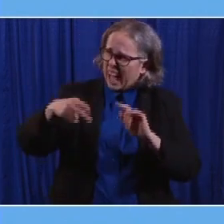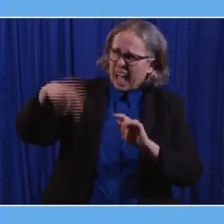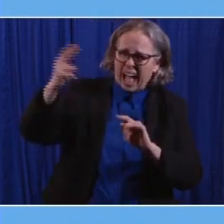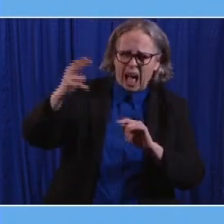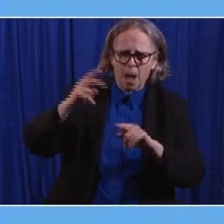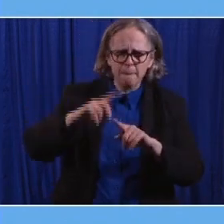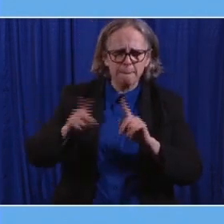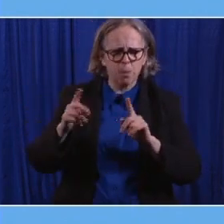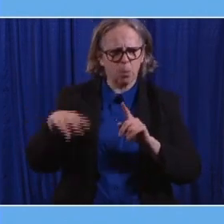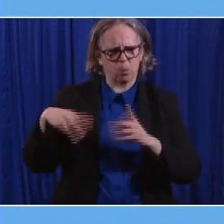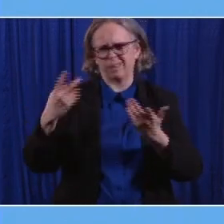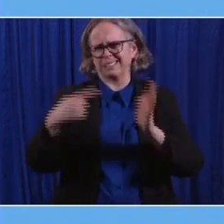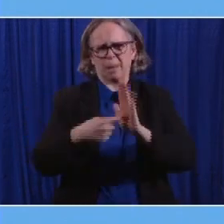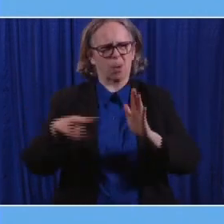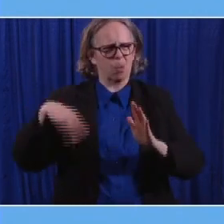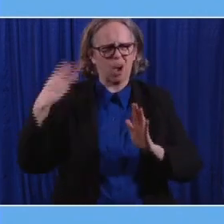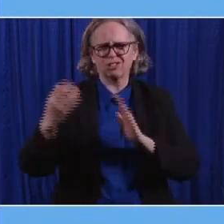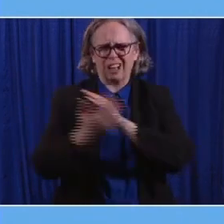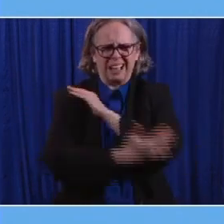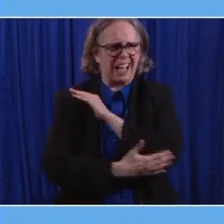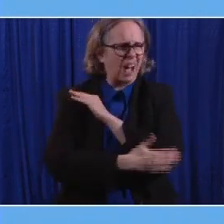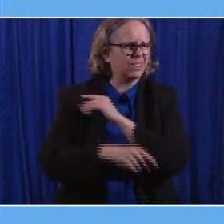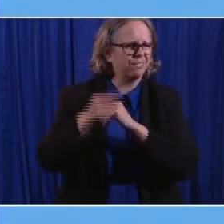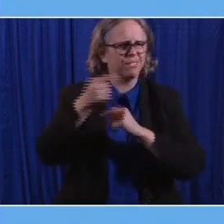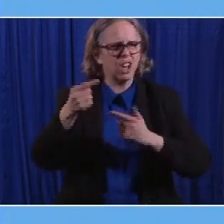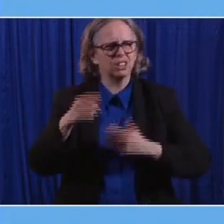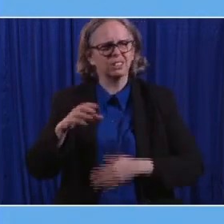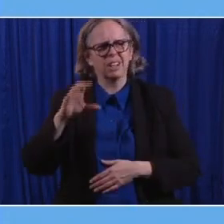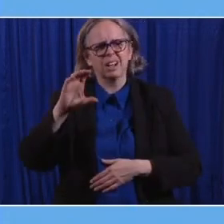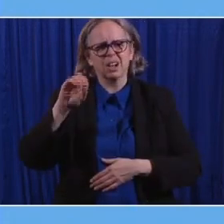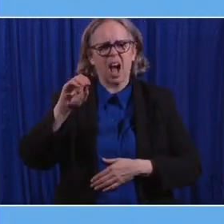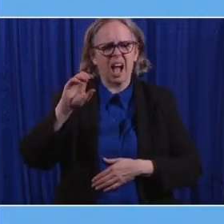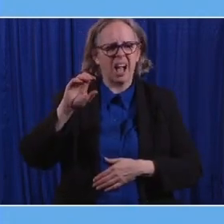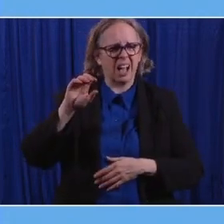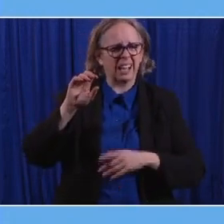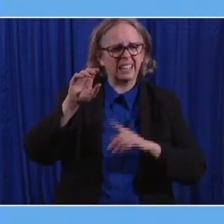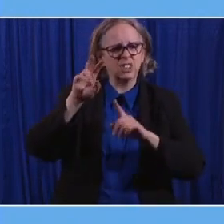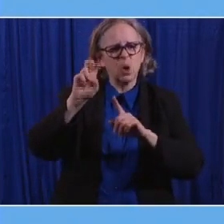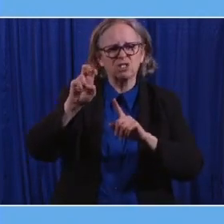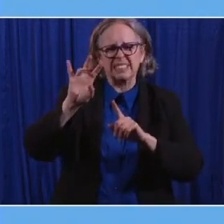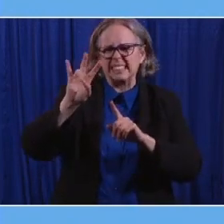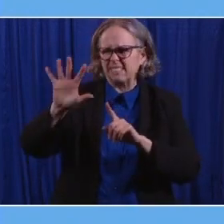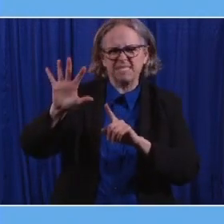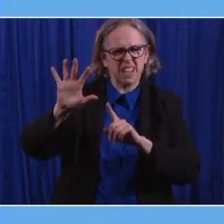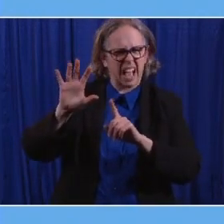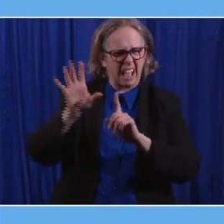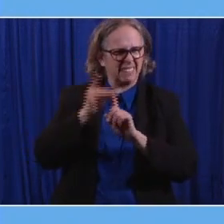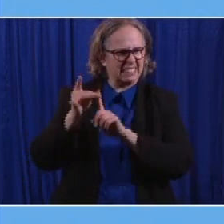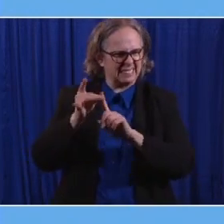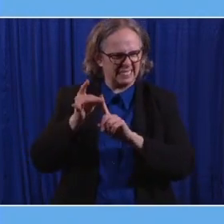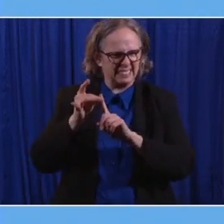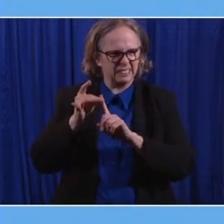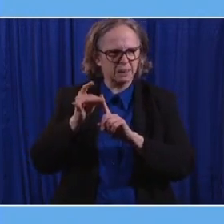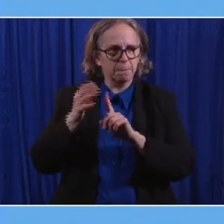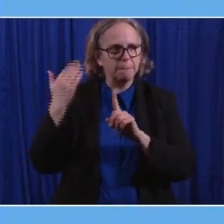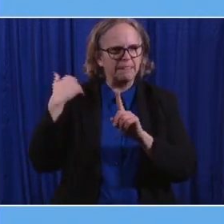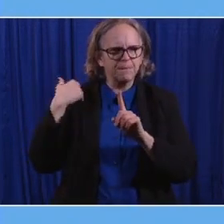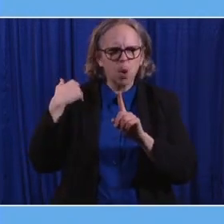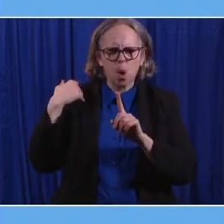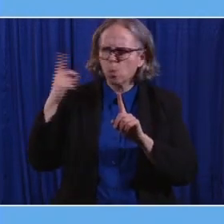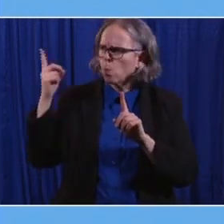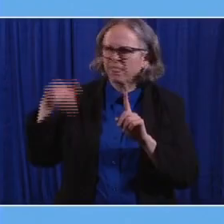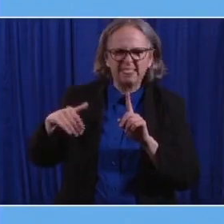County, is 275, and there was a time when that number was 1,100